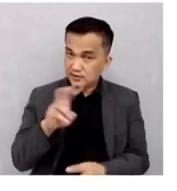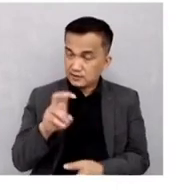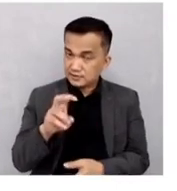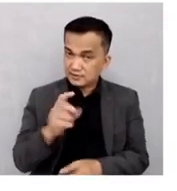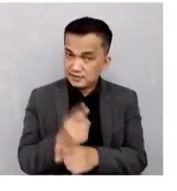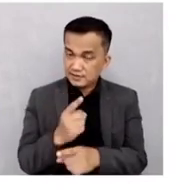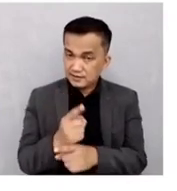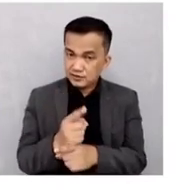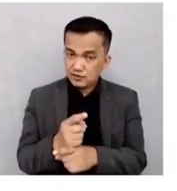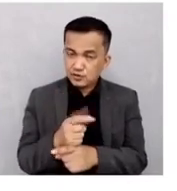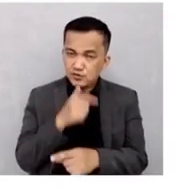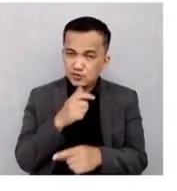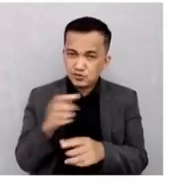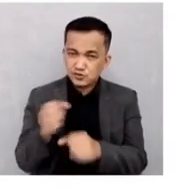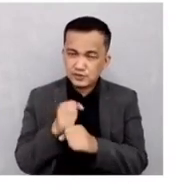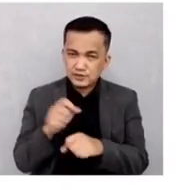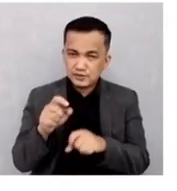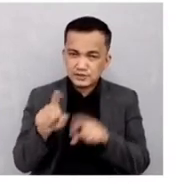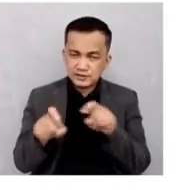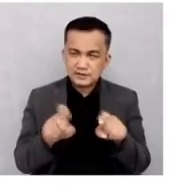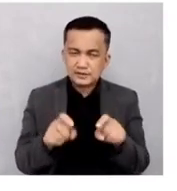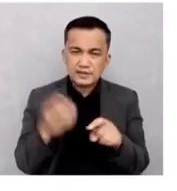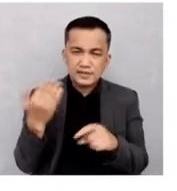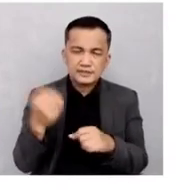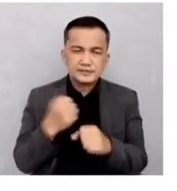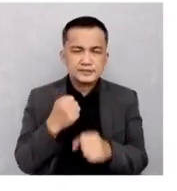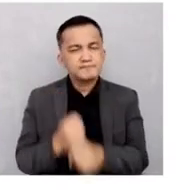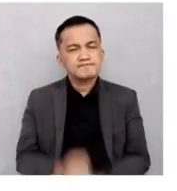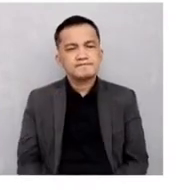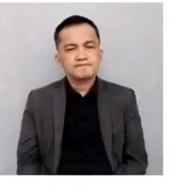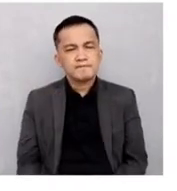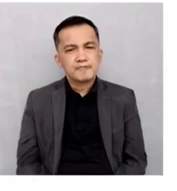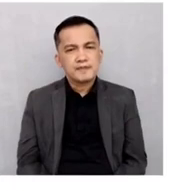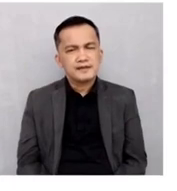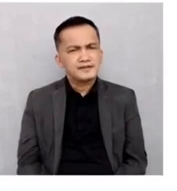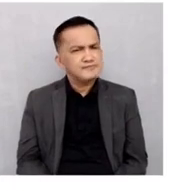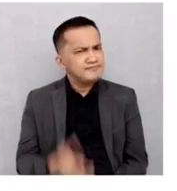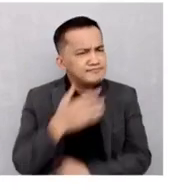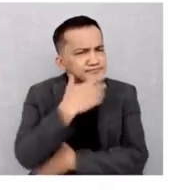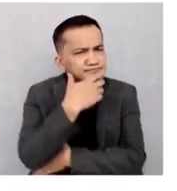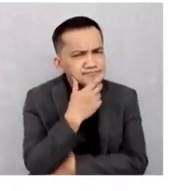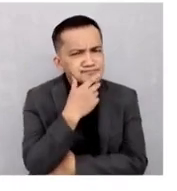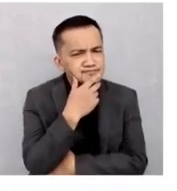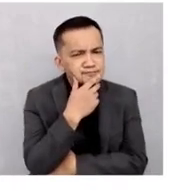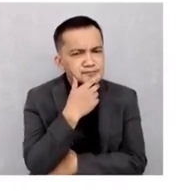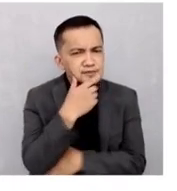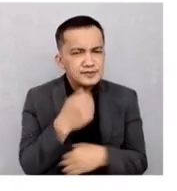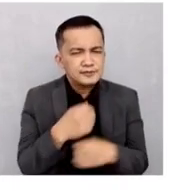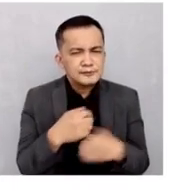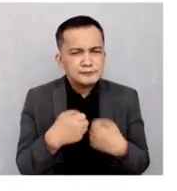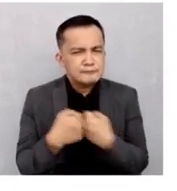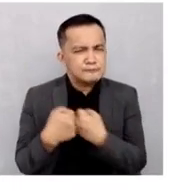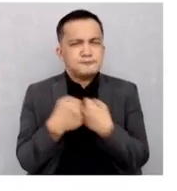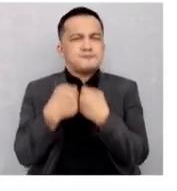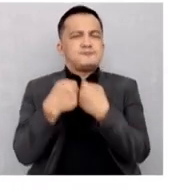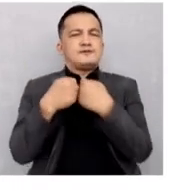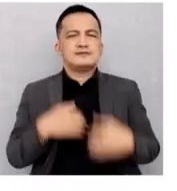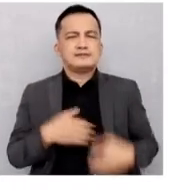the exams last year. And the tension, I guess, is building up because when you look at